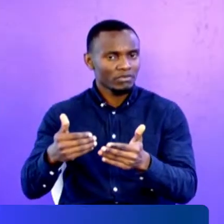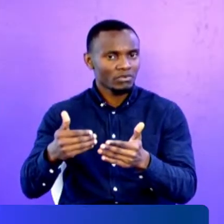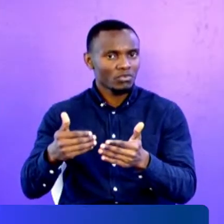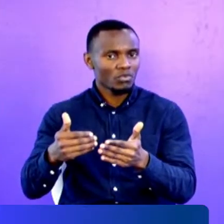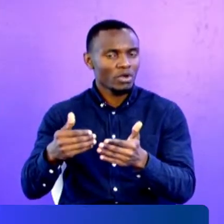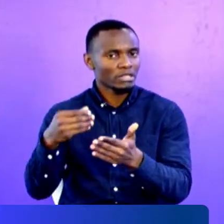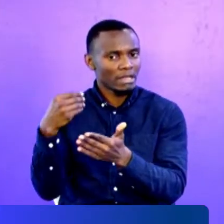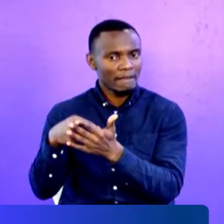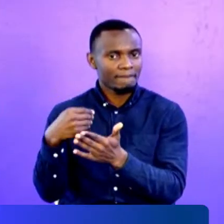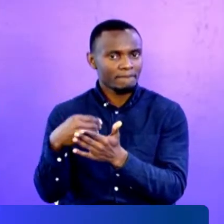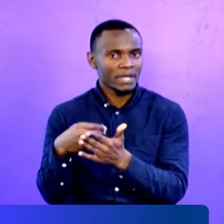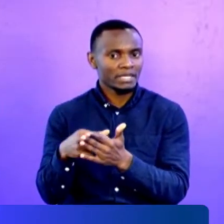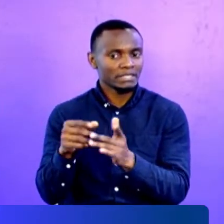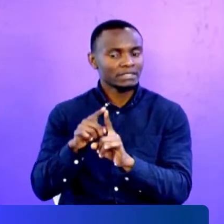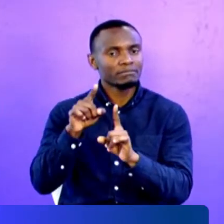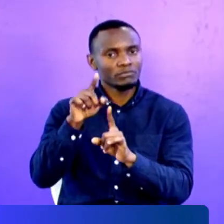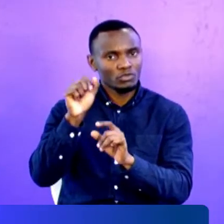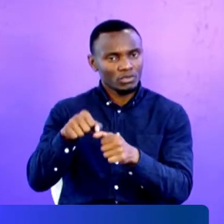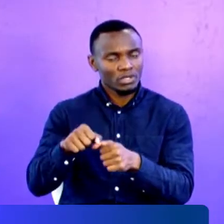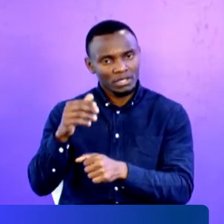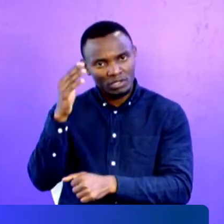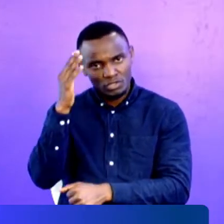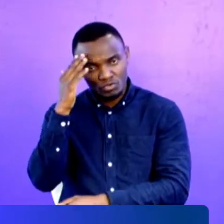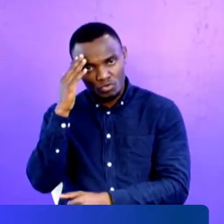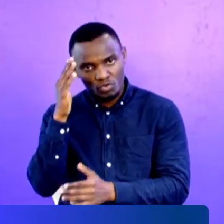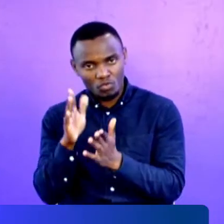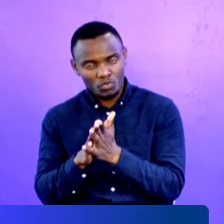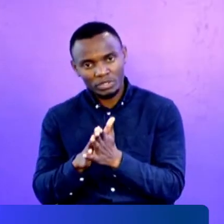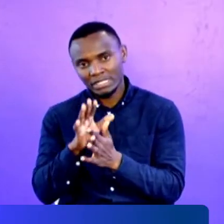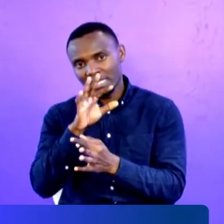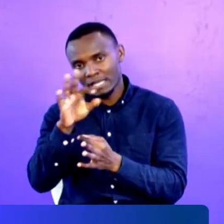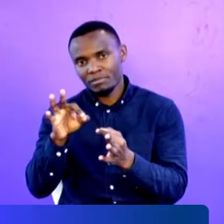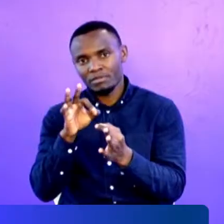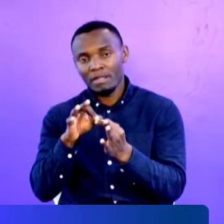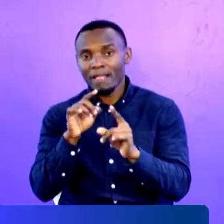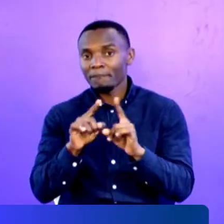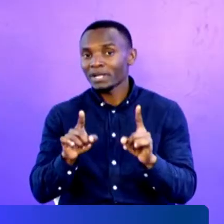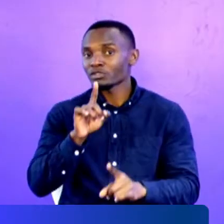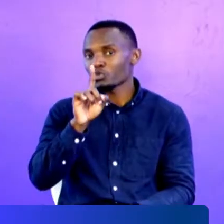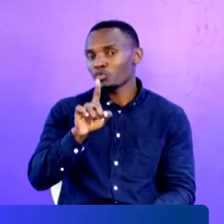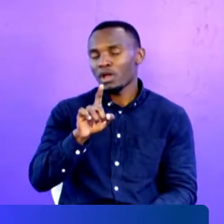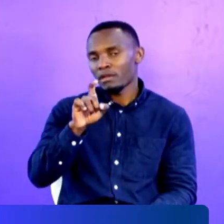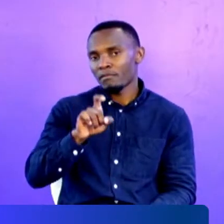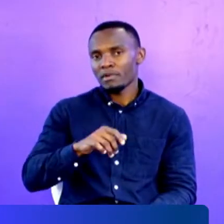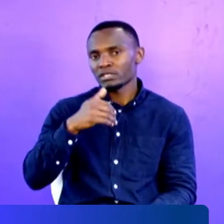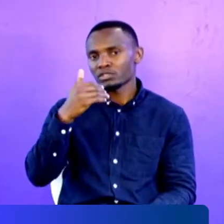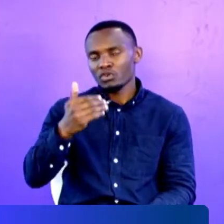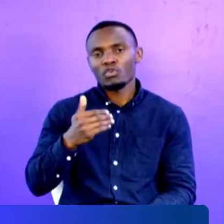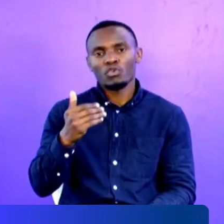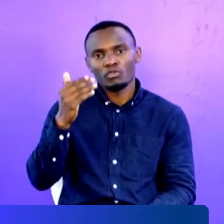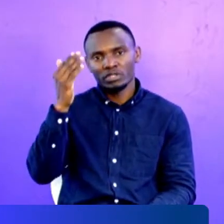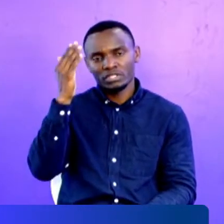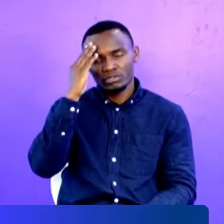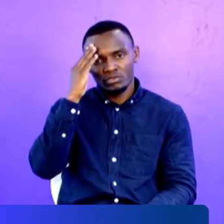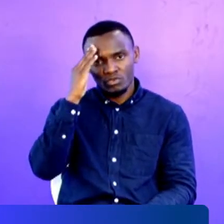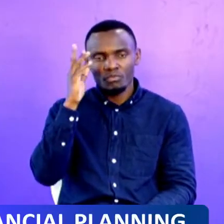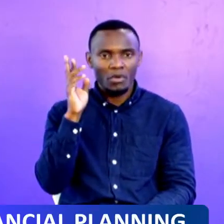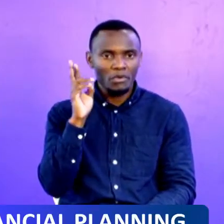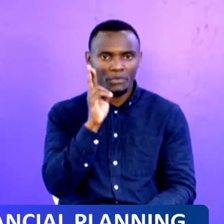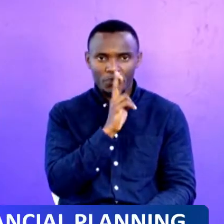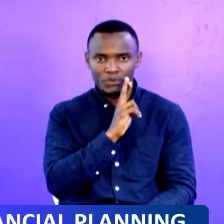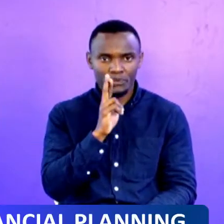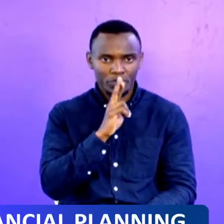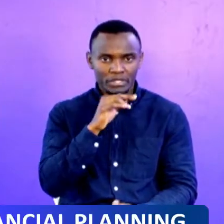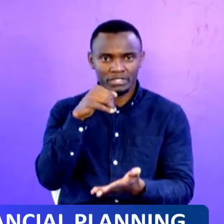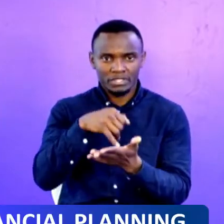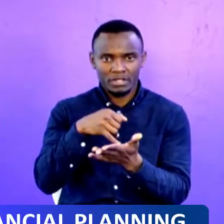can predict with reasonable accuracy. However, one should always be cognizant of the risks involved,